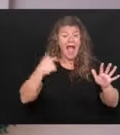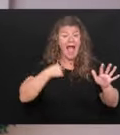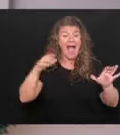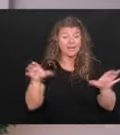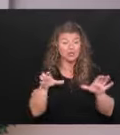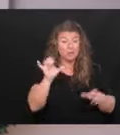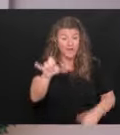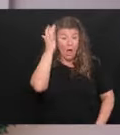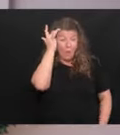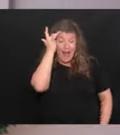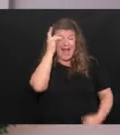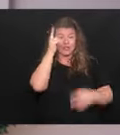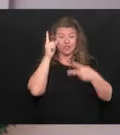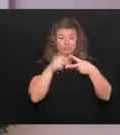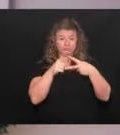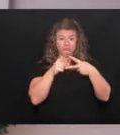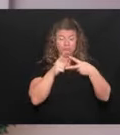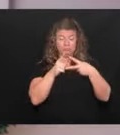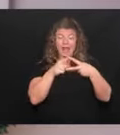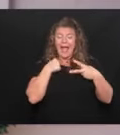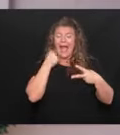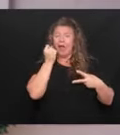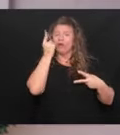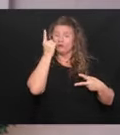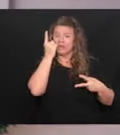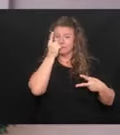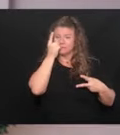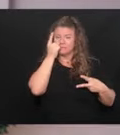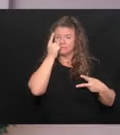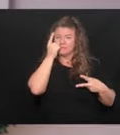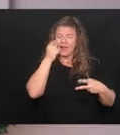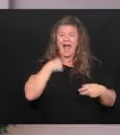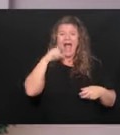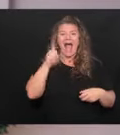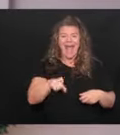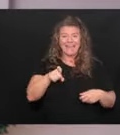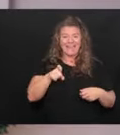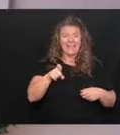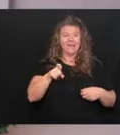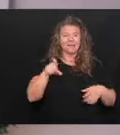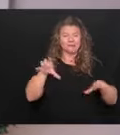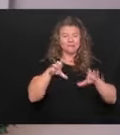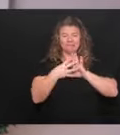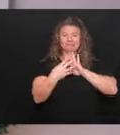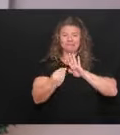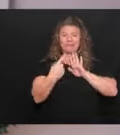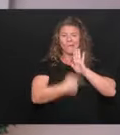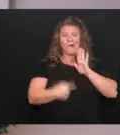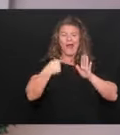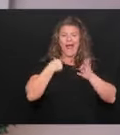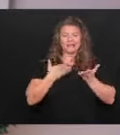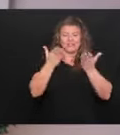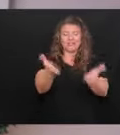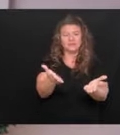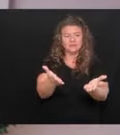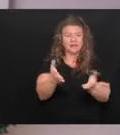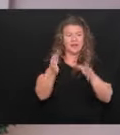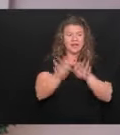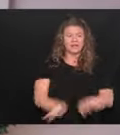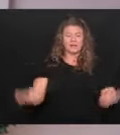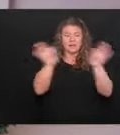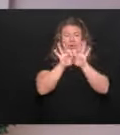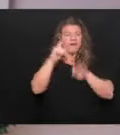reasons. One is that I do understand that I need to practice what I'm preaching. And it's important for me to not, you